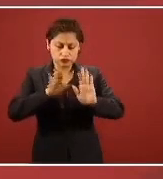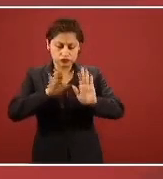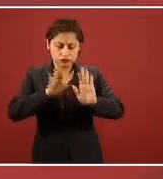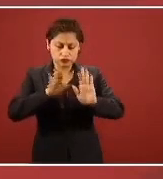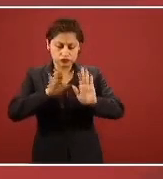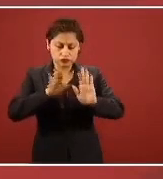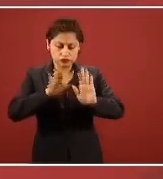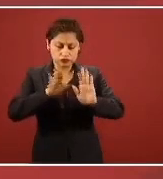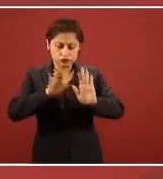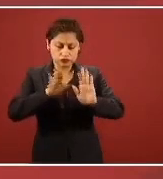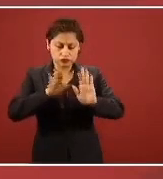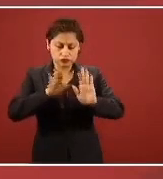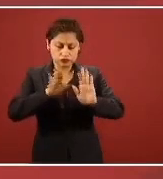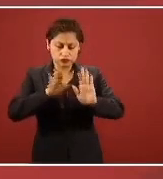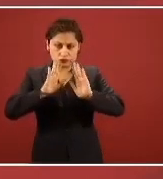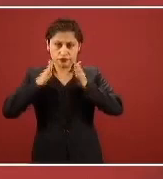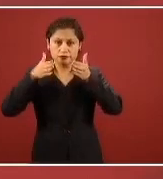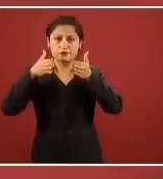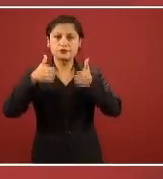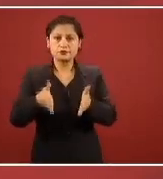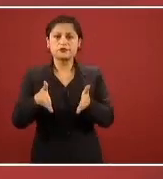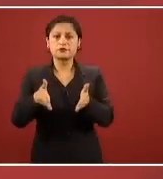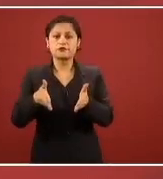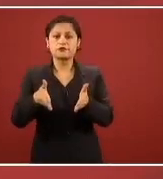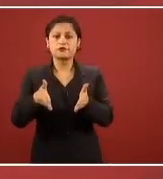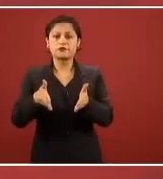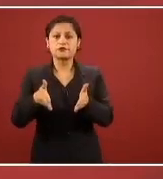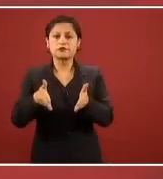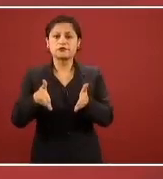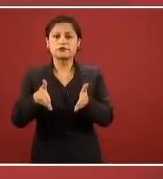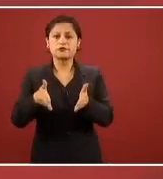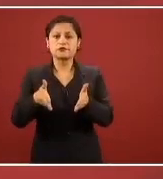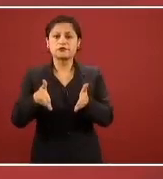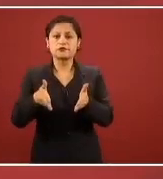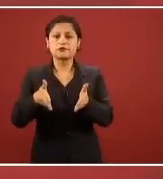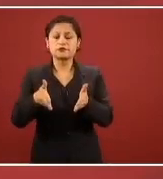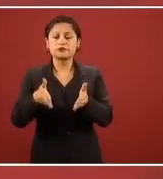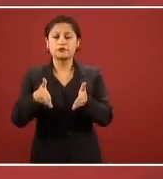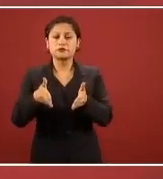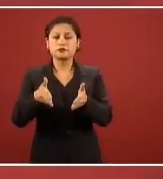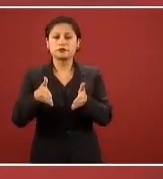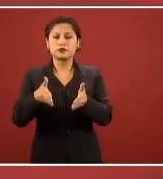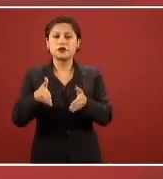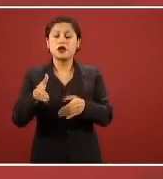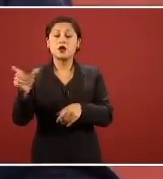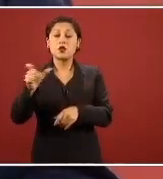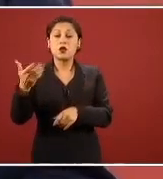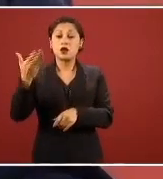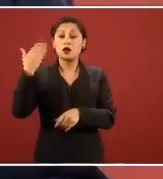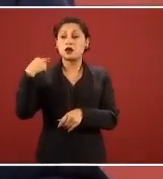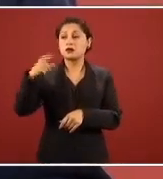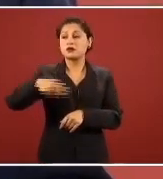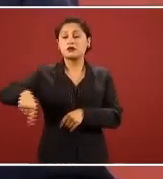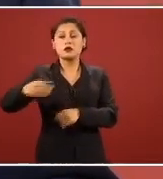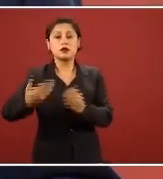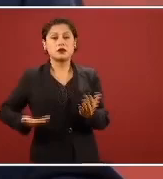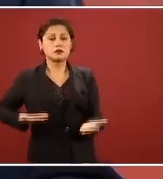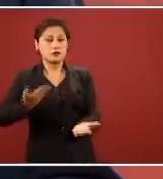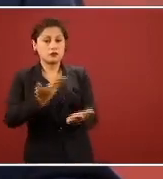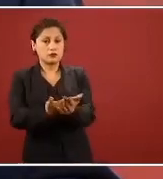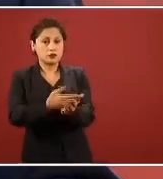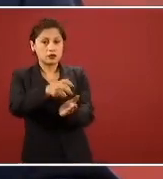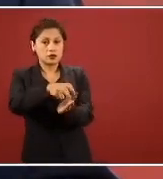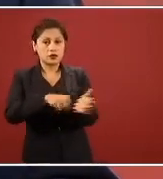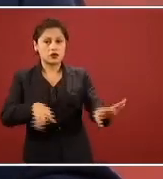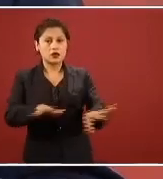the possibility of a change en el marco legal, in the legal margins, para modificar in